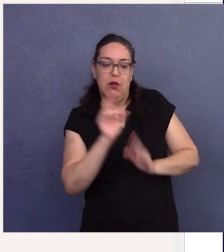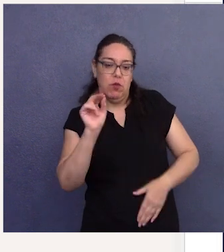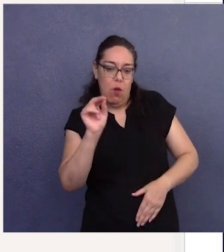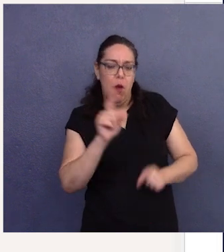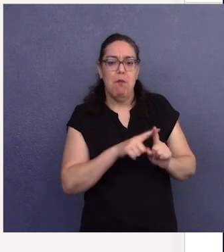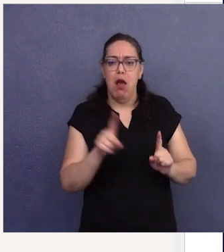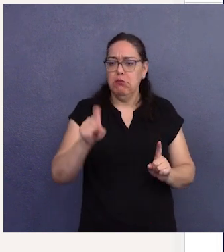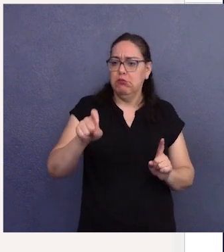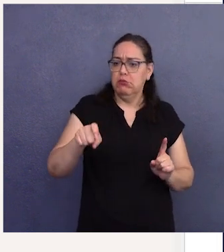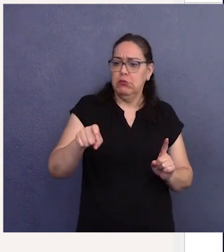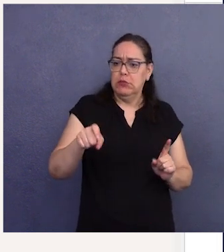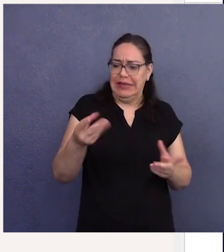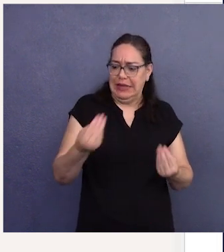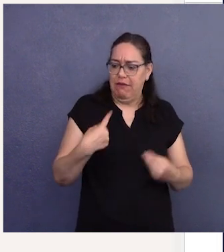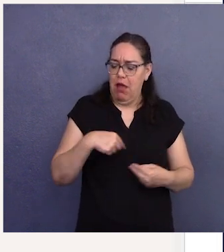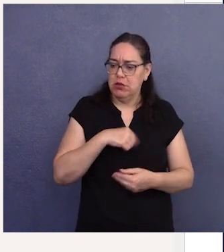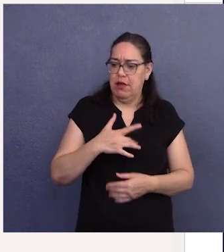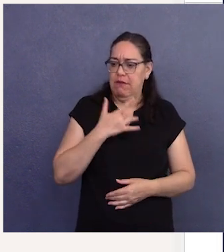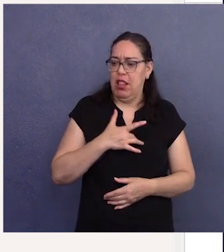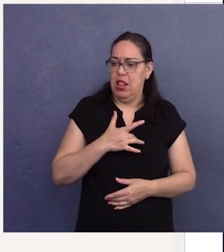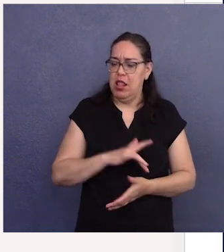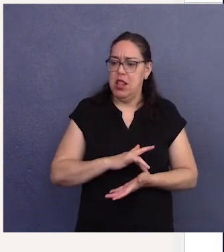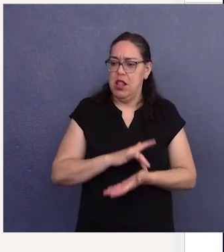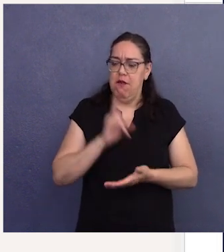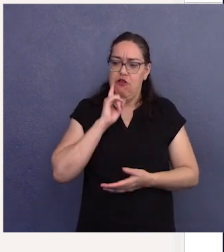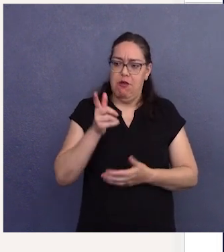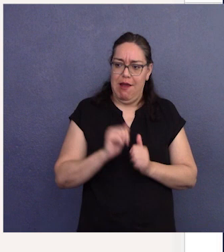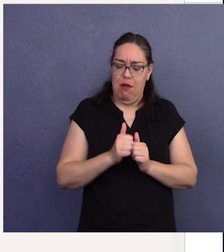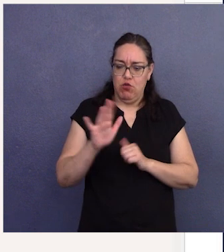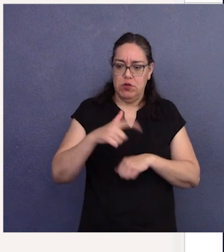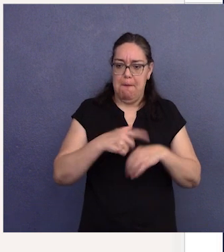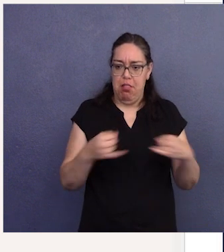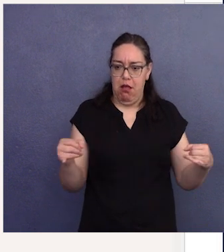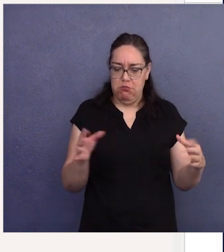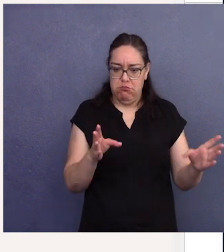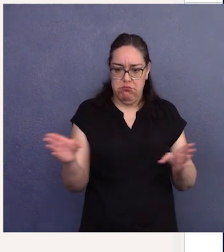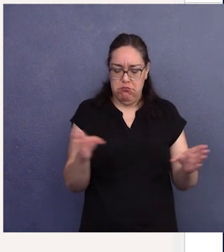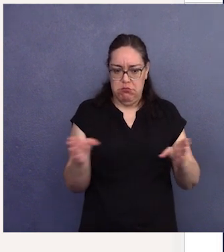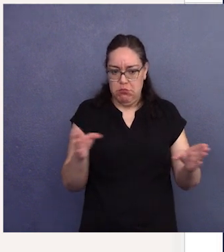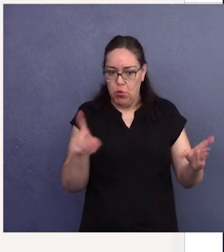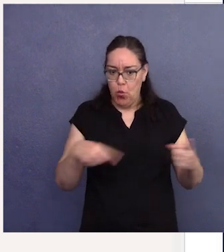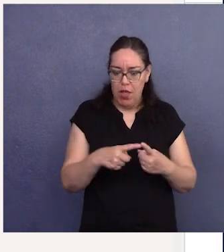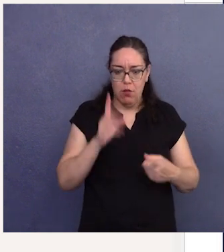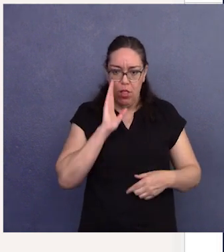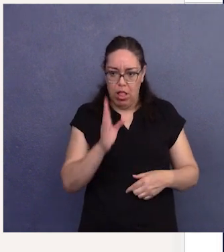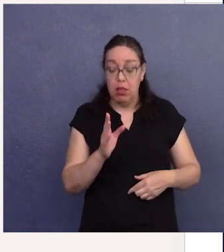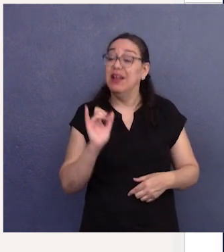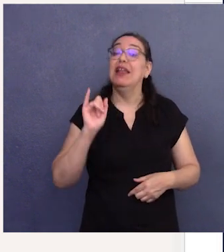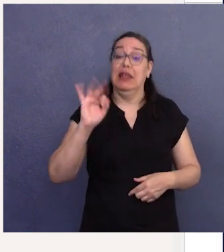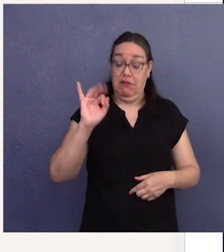sense that of a timeline for how you do that. And what's going to happen is, if you